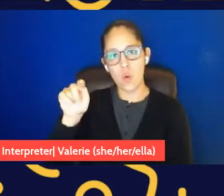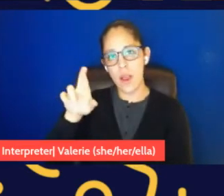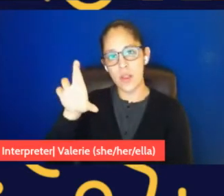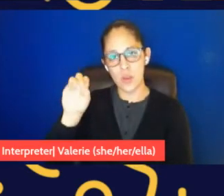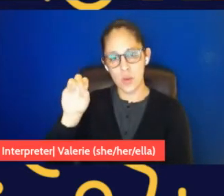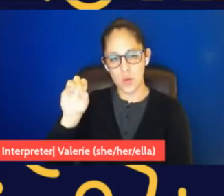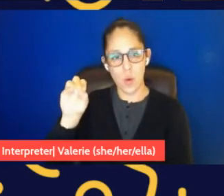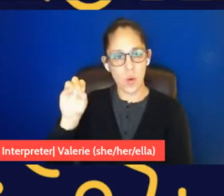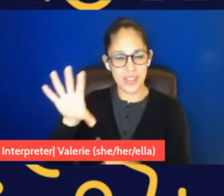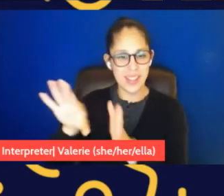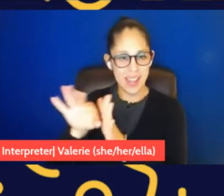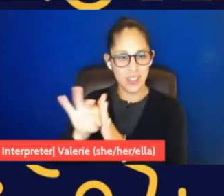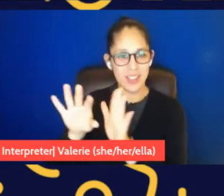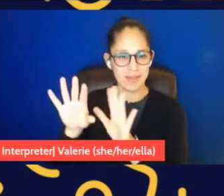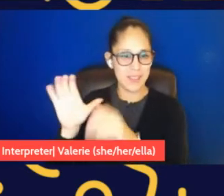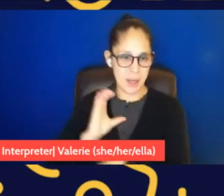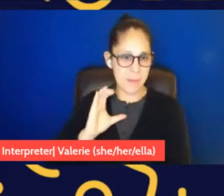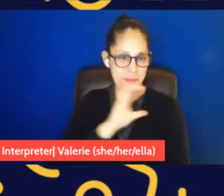this great event.